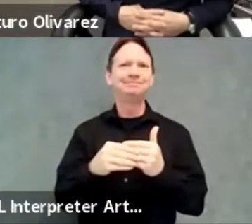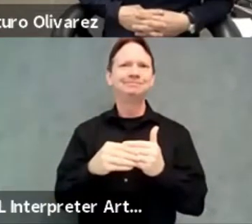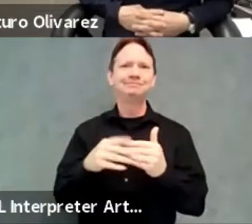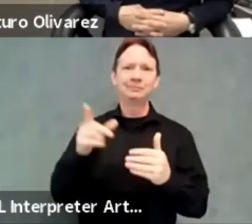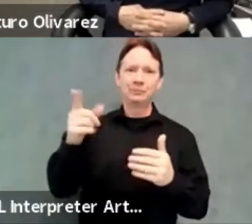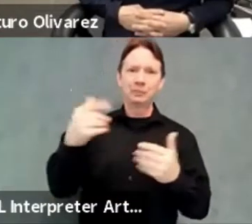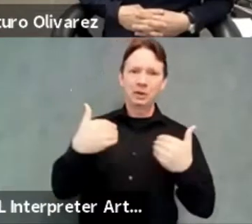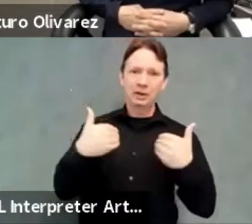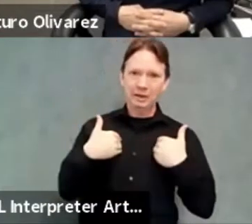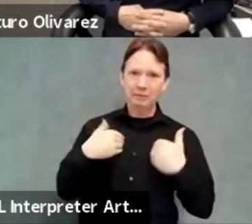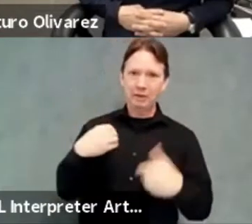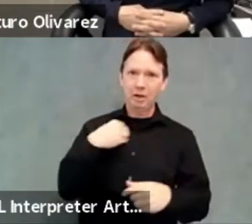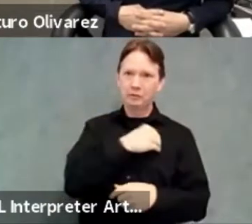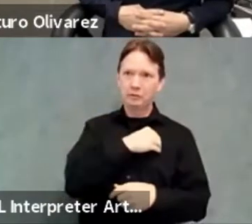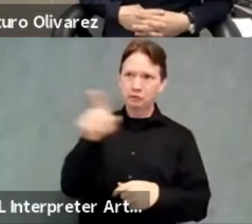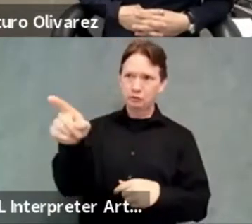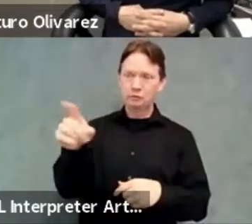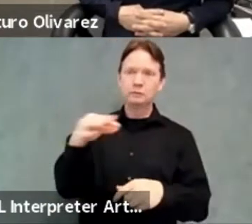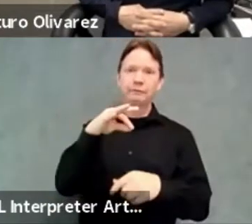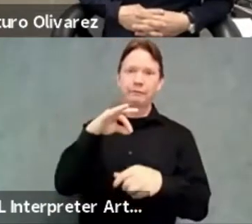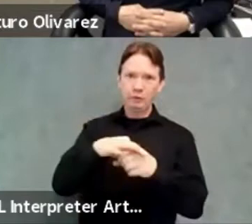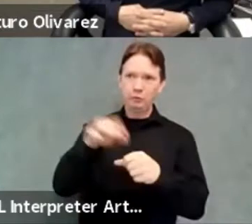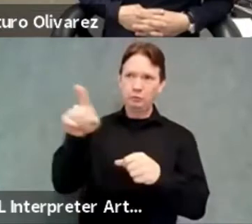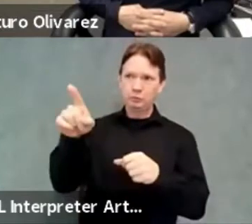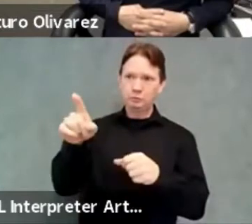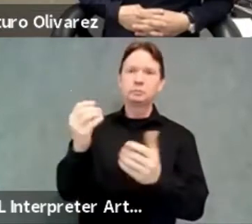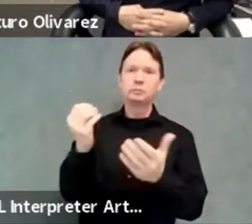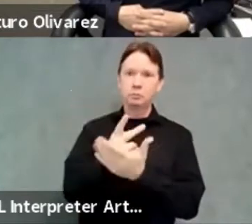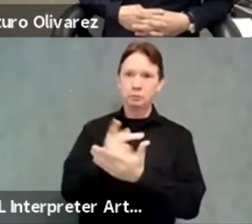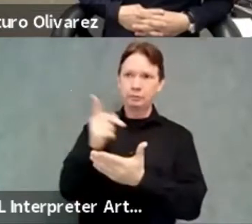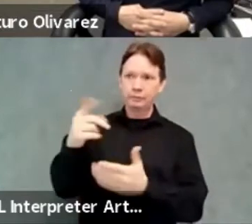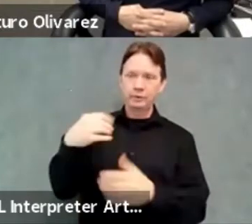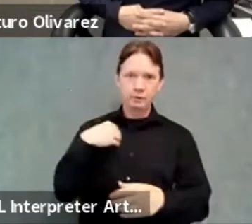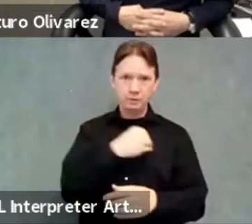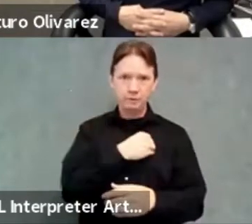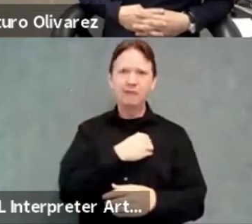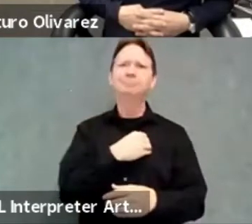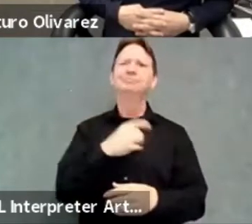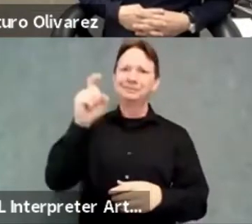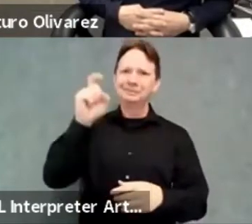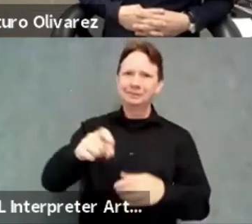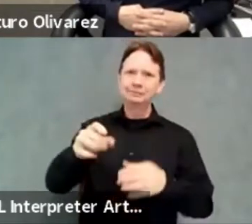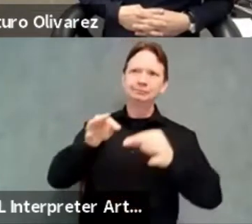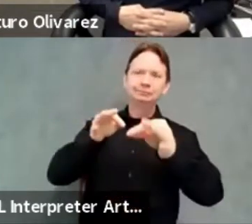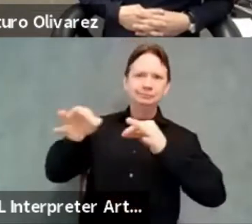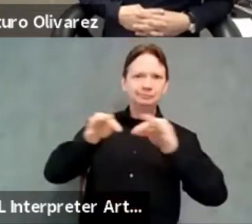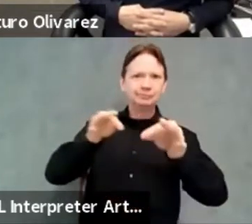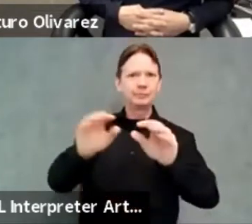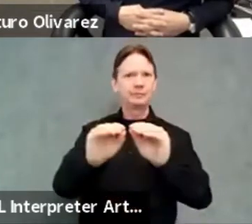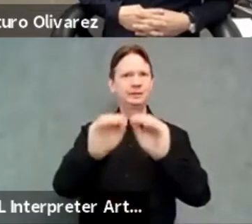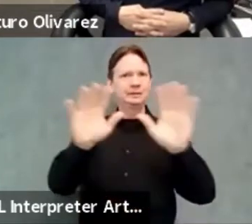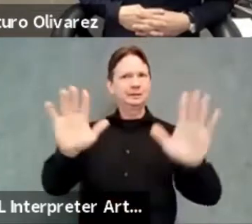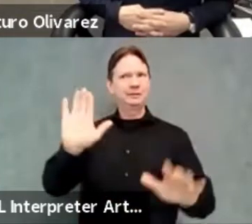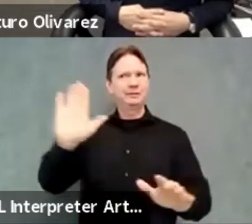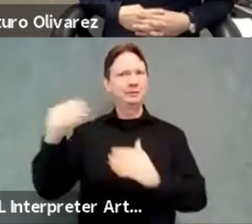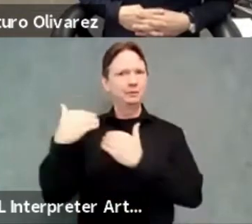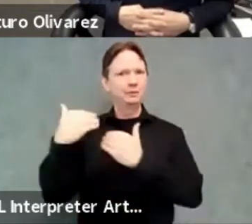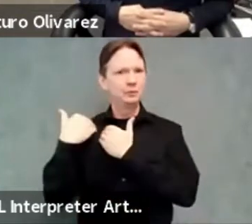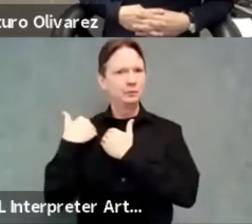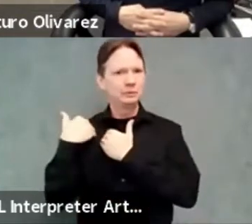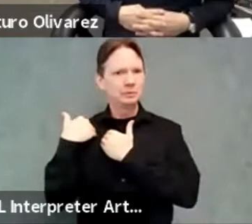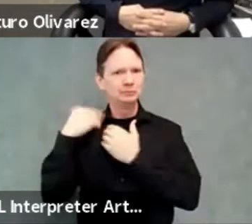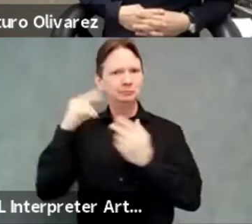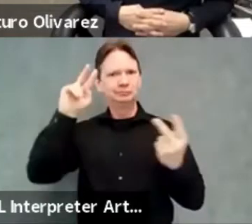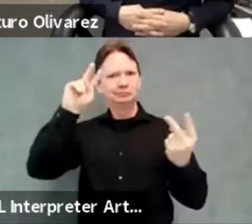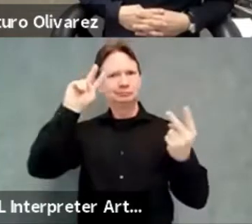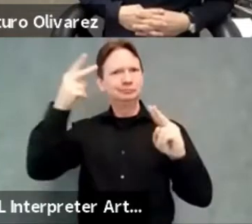that, you can be subjected to quite a messy situation, which you don't want to do. Recruit year round,